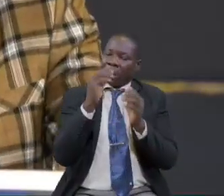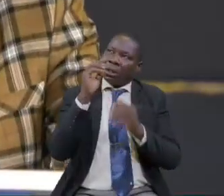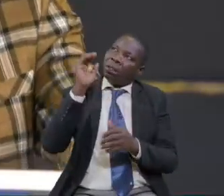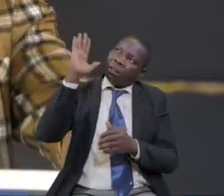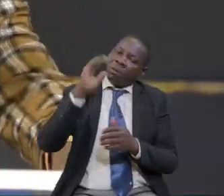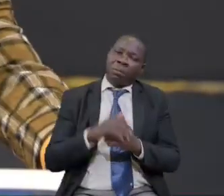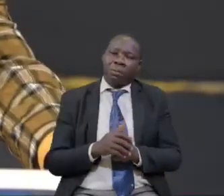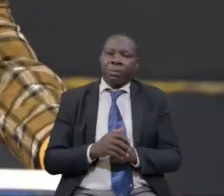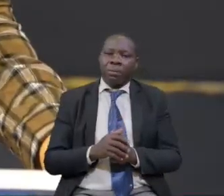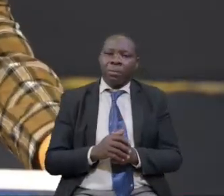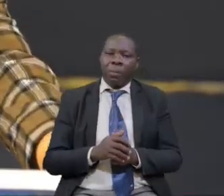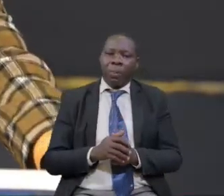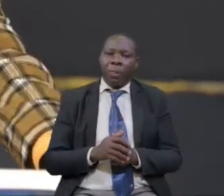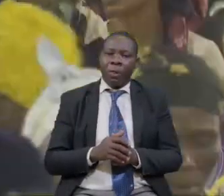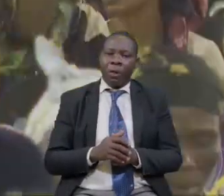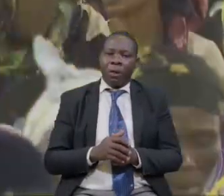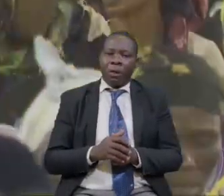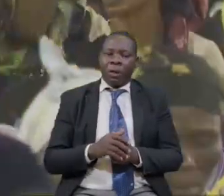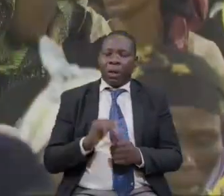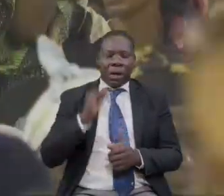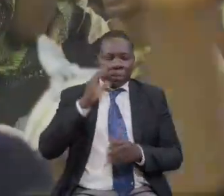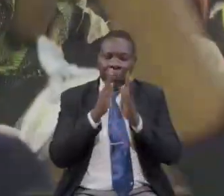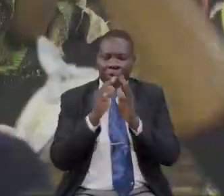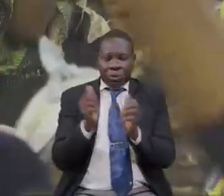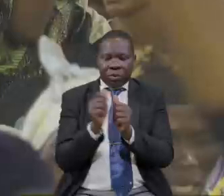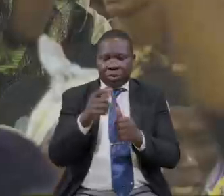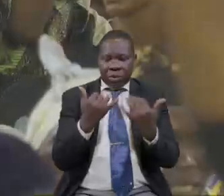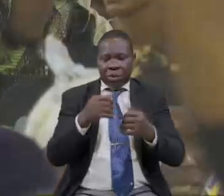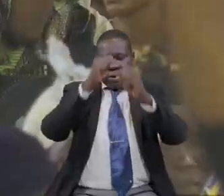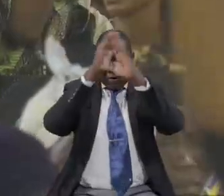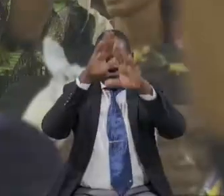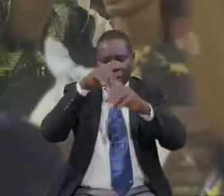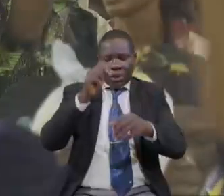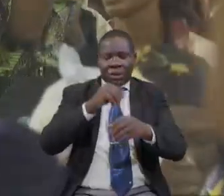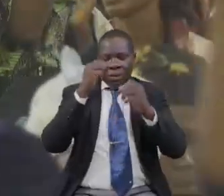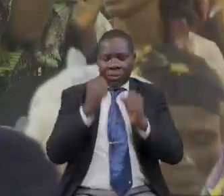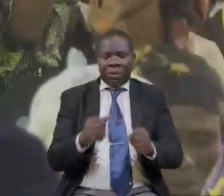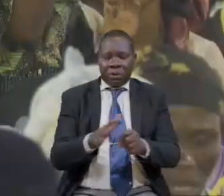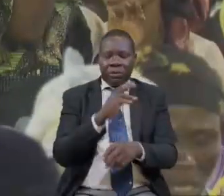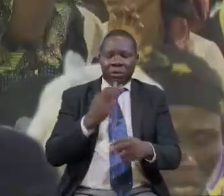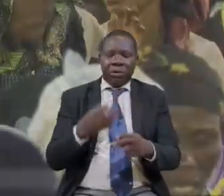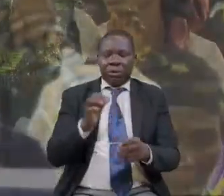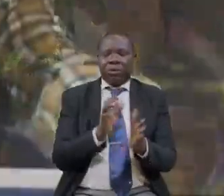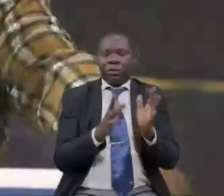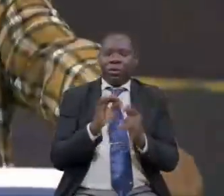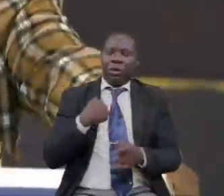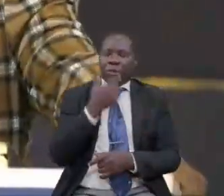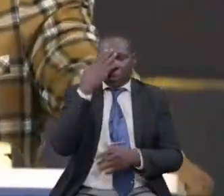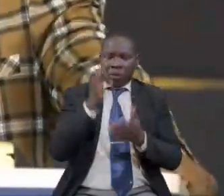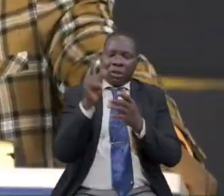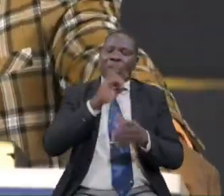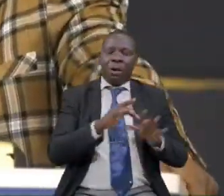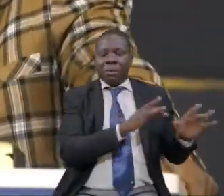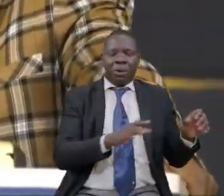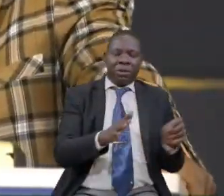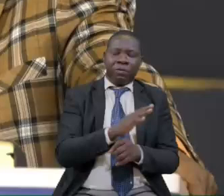I'm praying with you now. Father, in the mighty name of Jesus, we know you're a merciful God. And you have